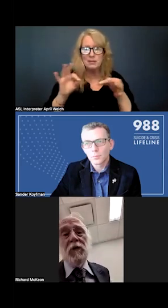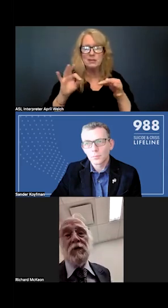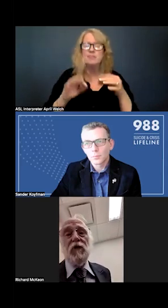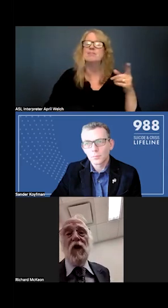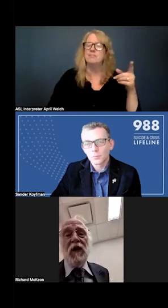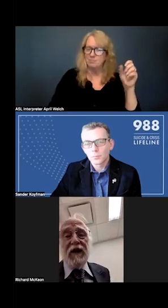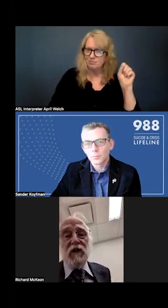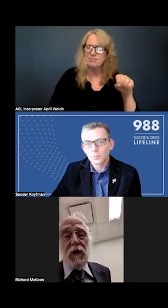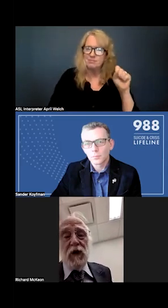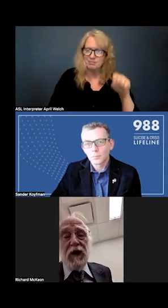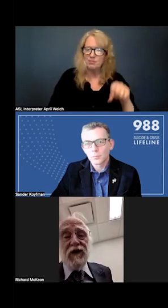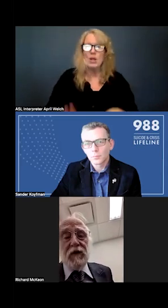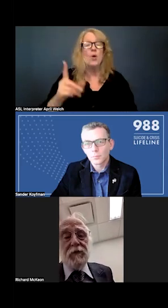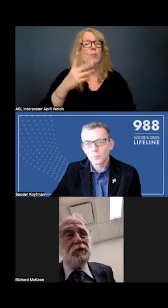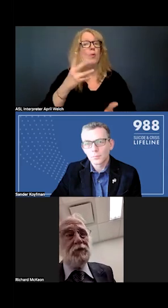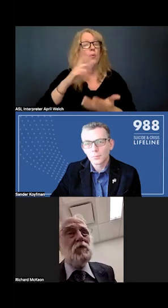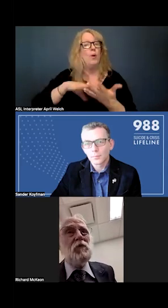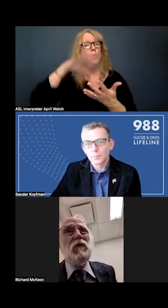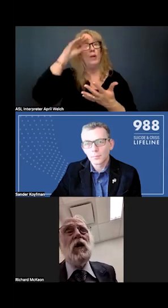learned from that experience